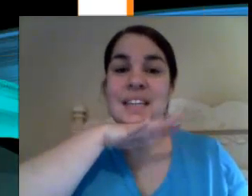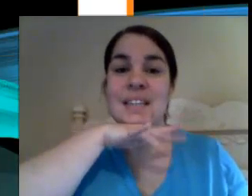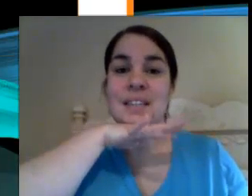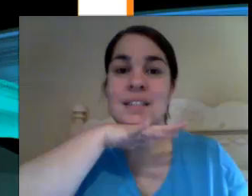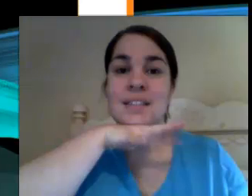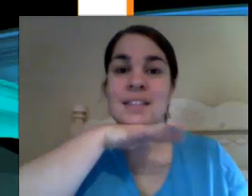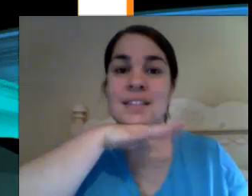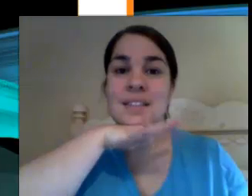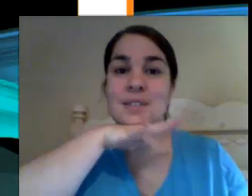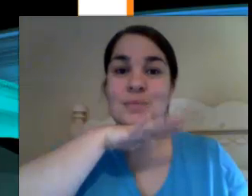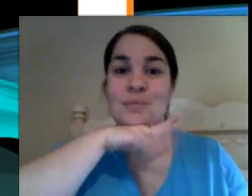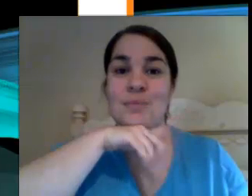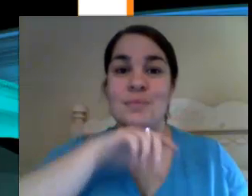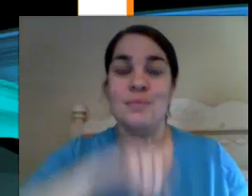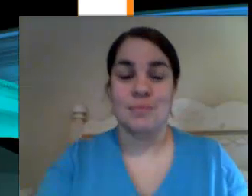dirty,